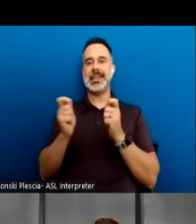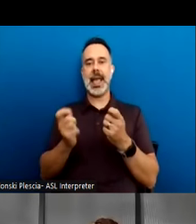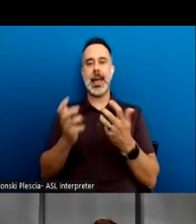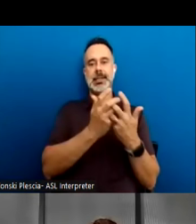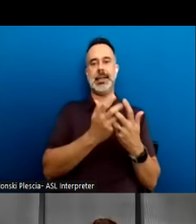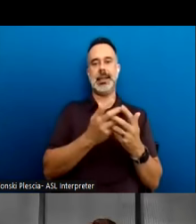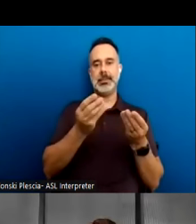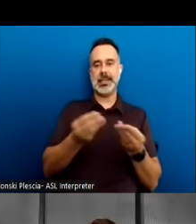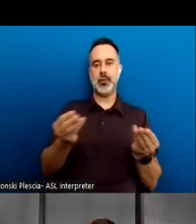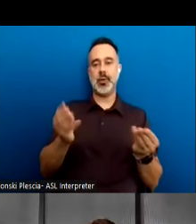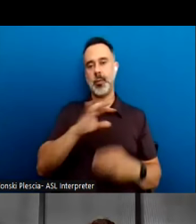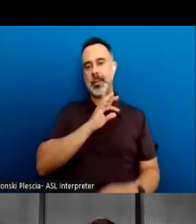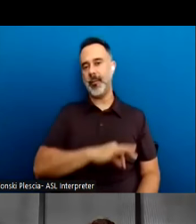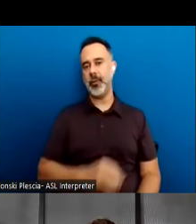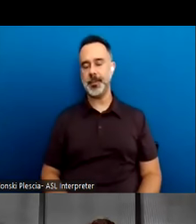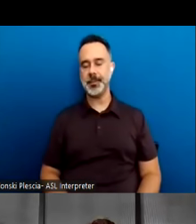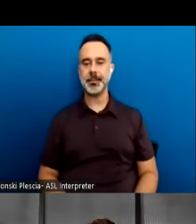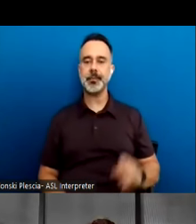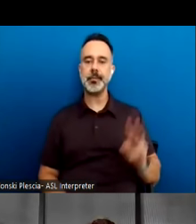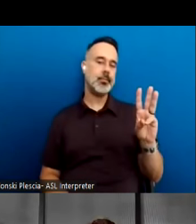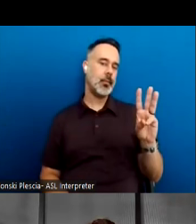think. Absolutely.